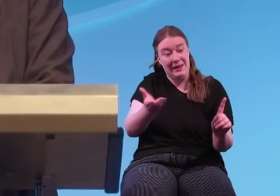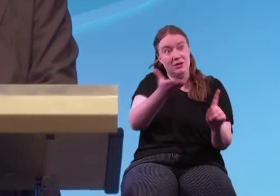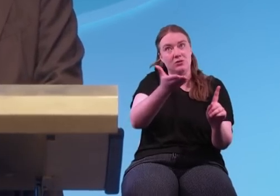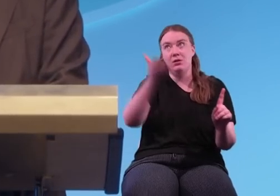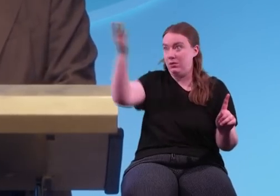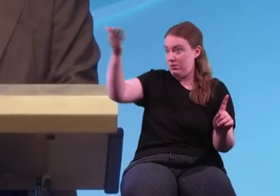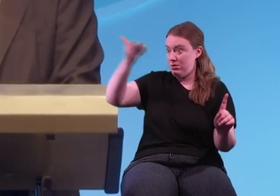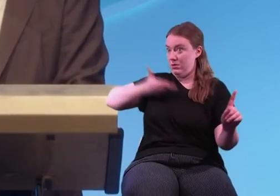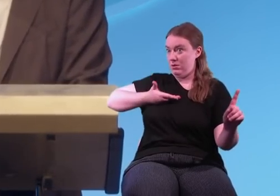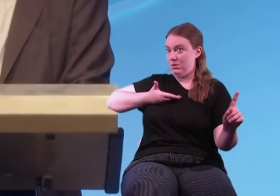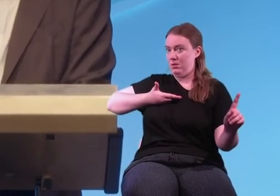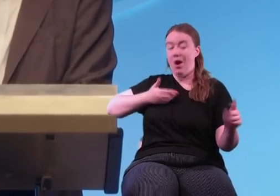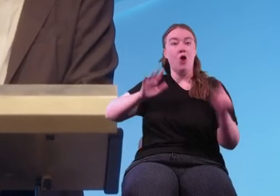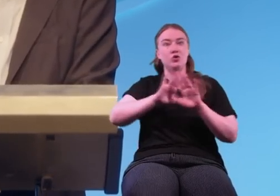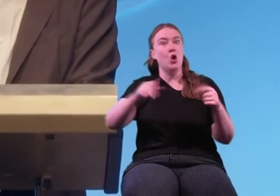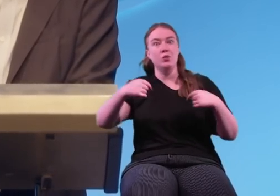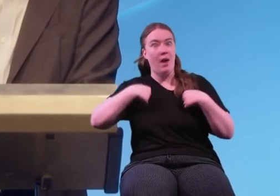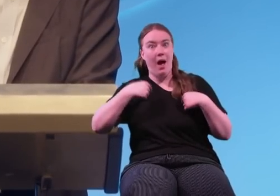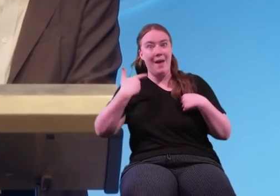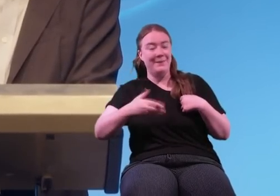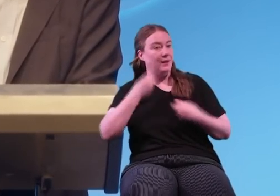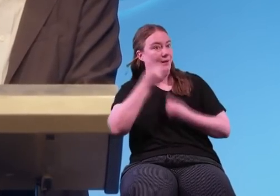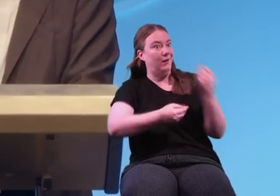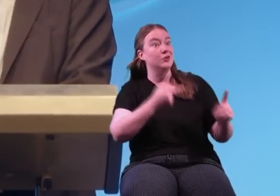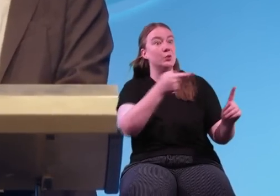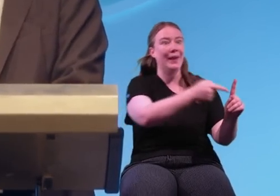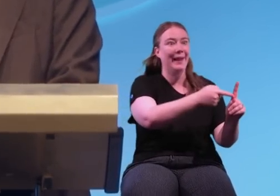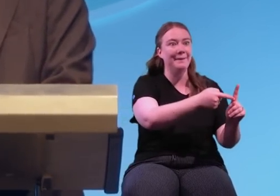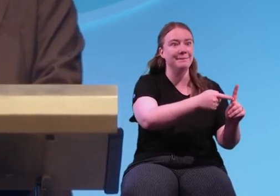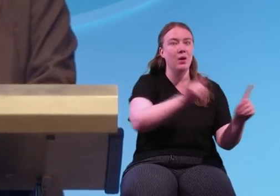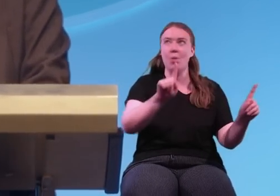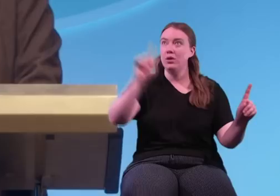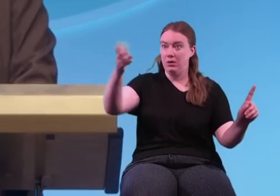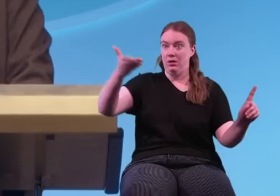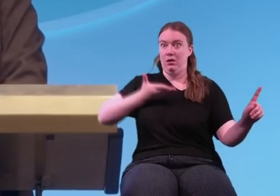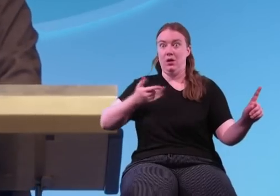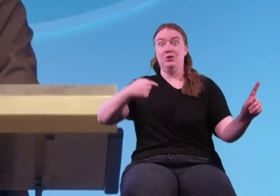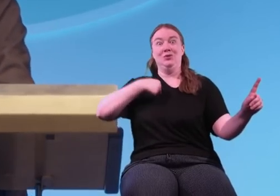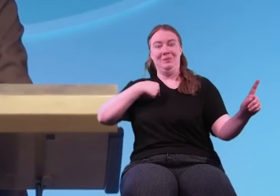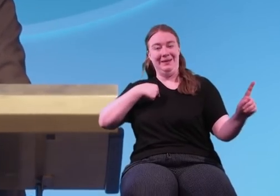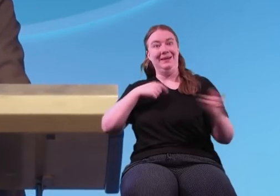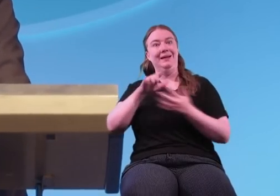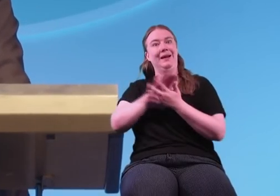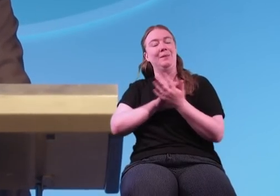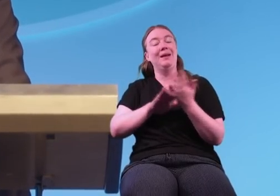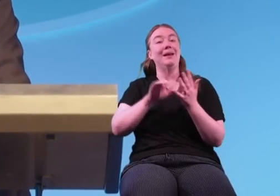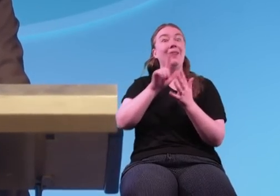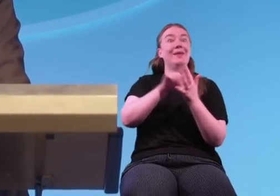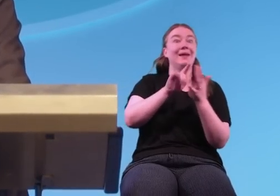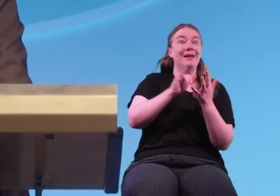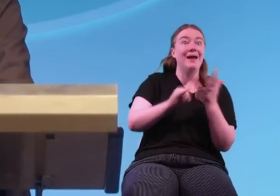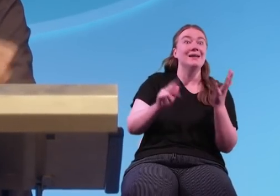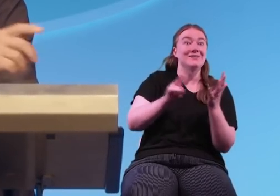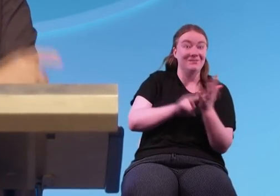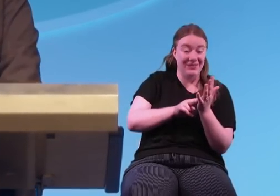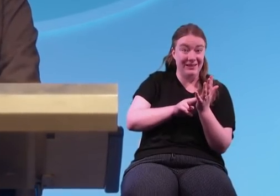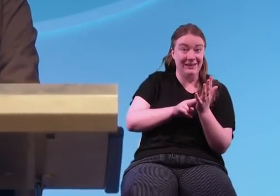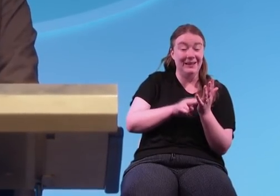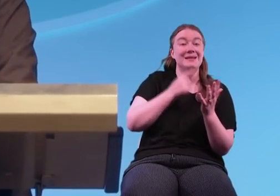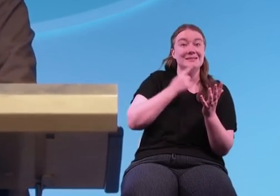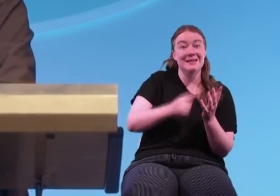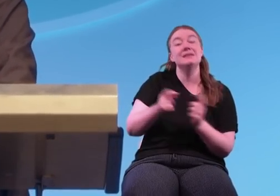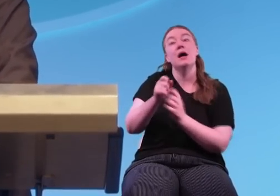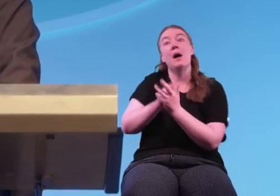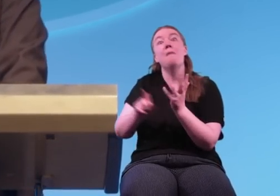me, not what I have entrusted to him. So the translators of the ESV are saying that what he's referencing here is the